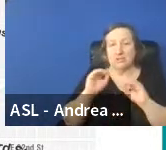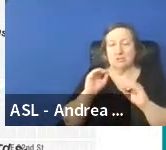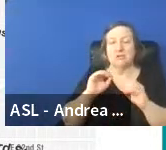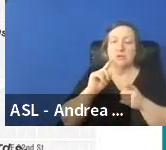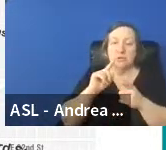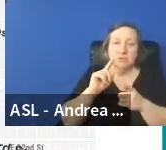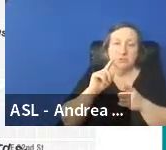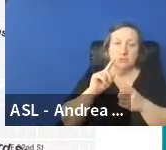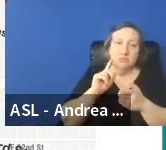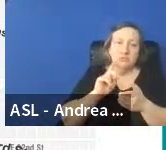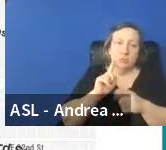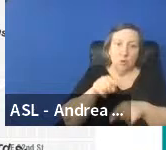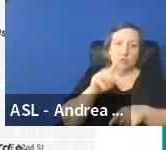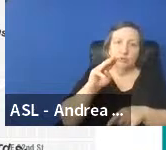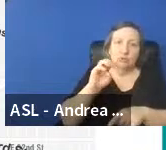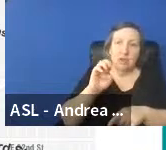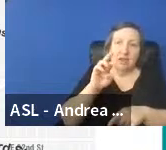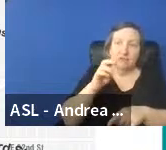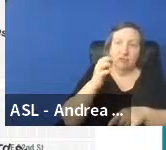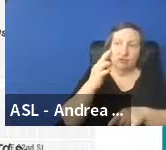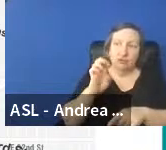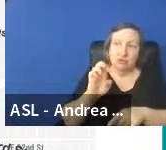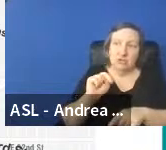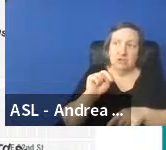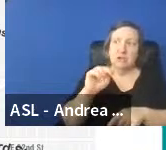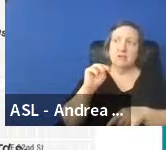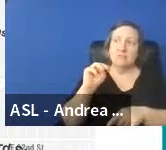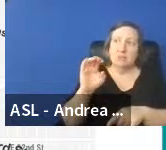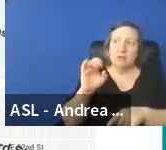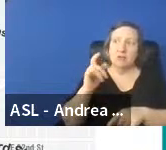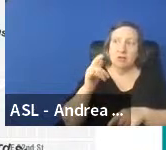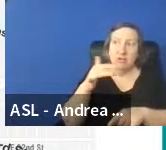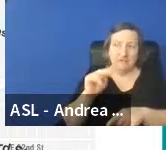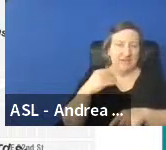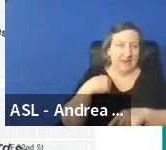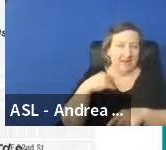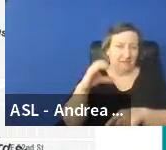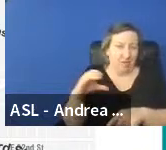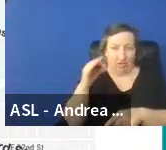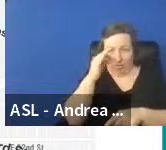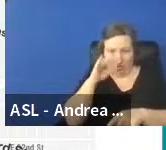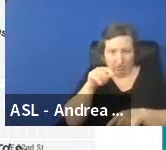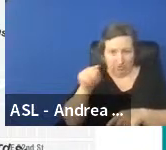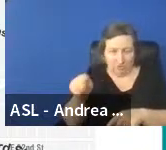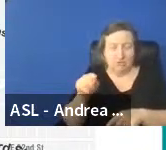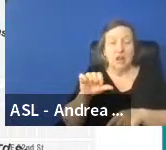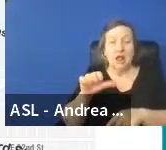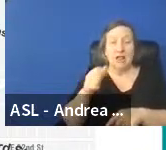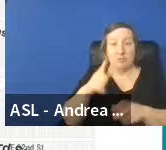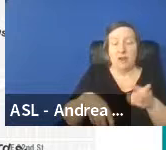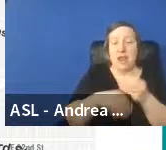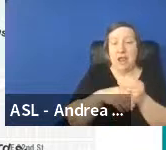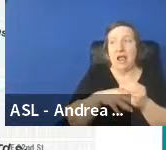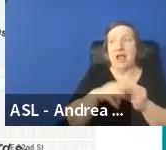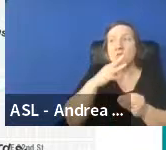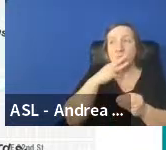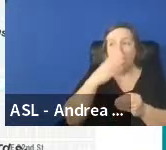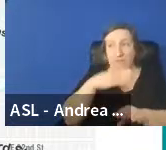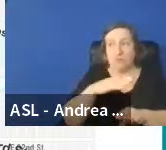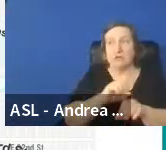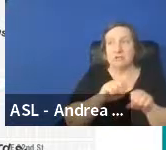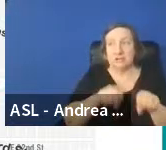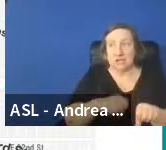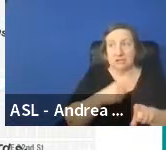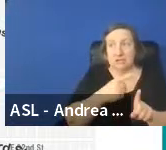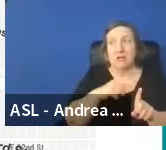Evergreen and then McLaughlin, where Clark College is. The other one does add that waterfront station, and then one doesn't